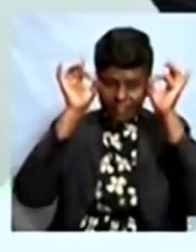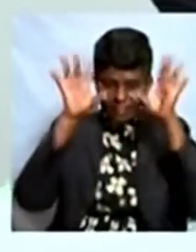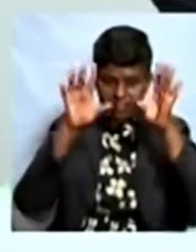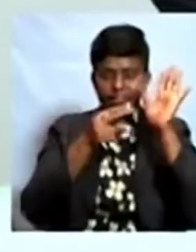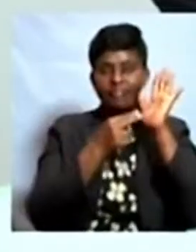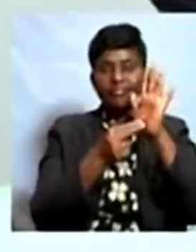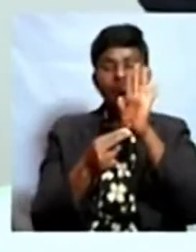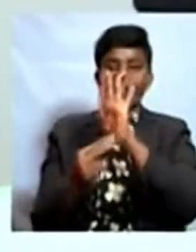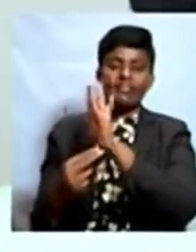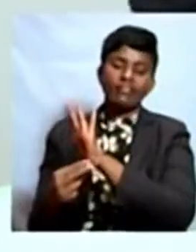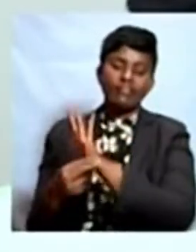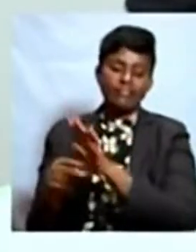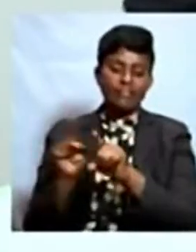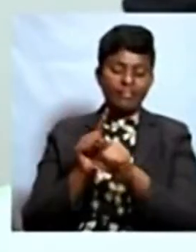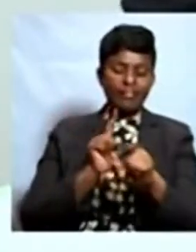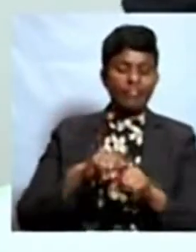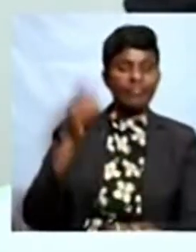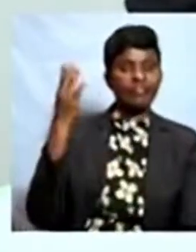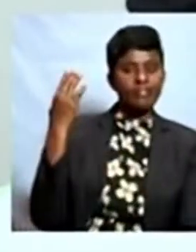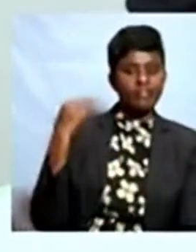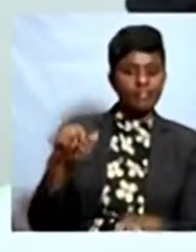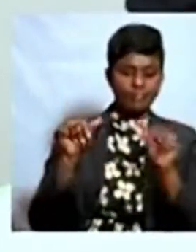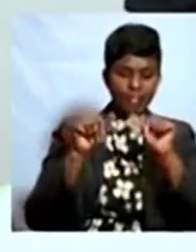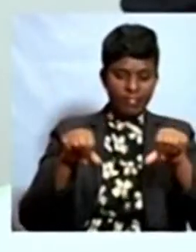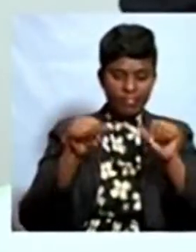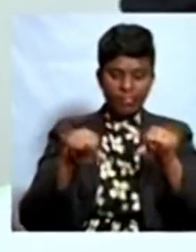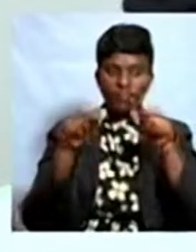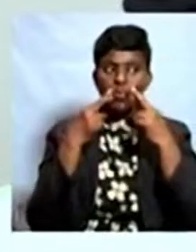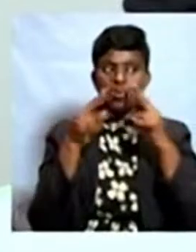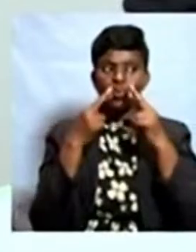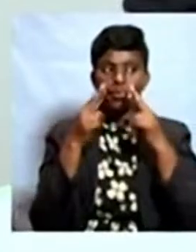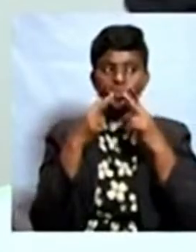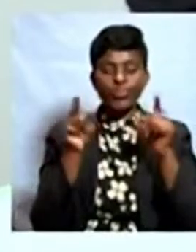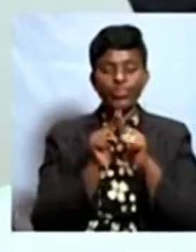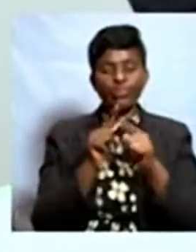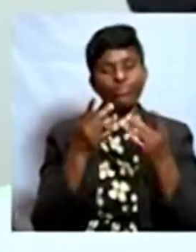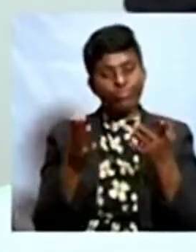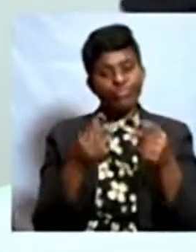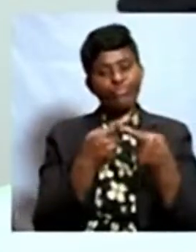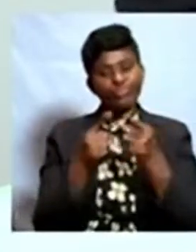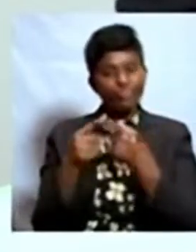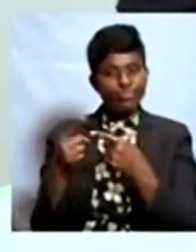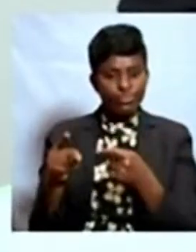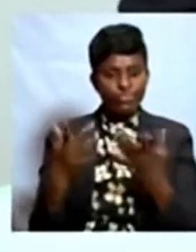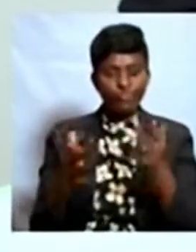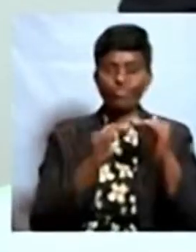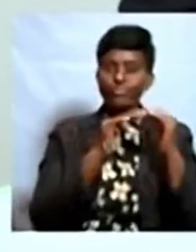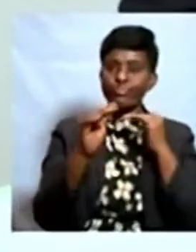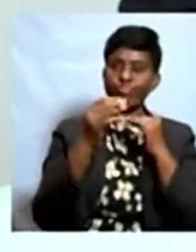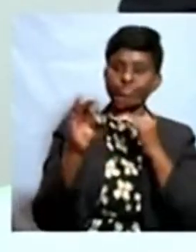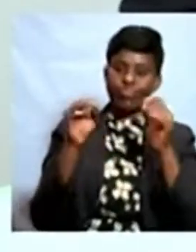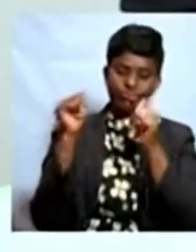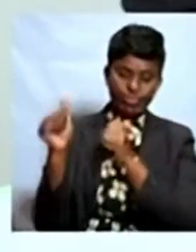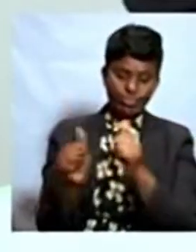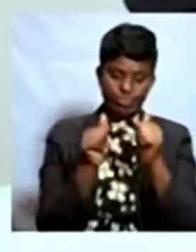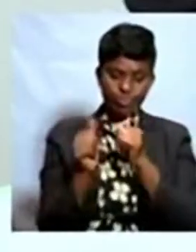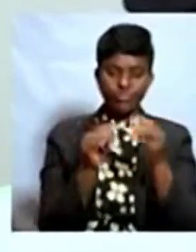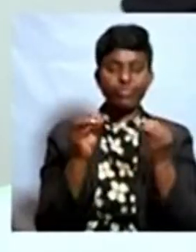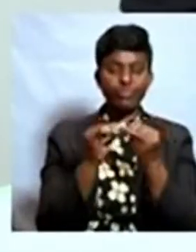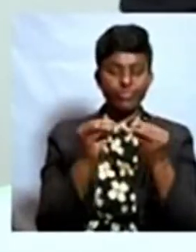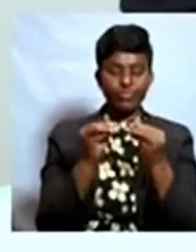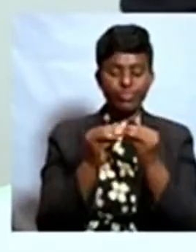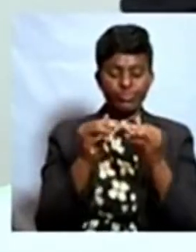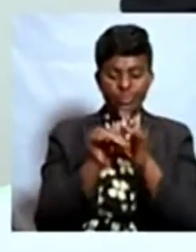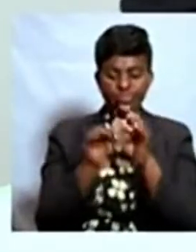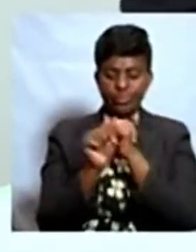indicators, previous audit results, deferrals, the level of activities in